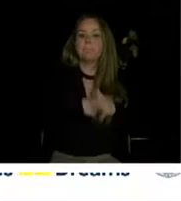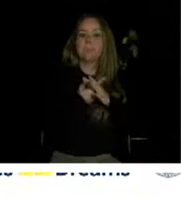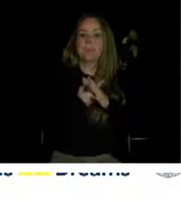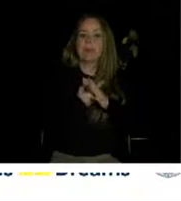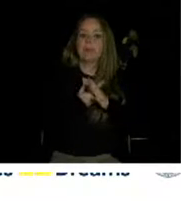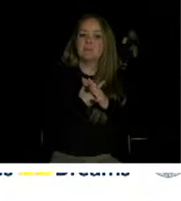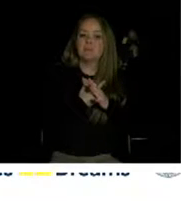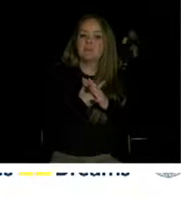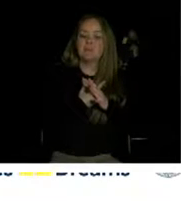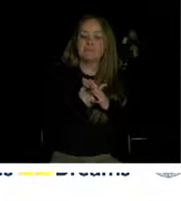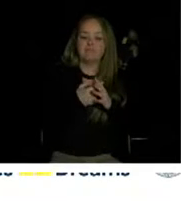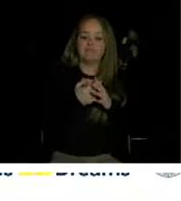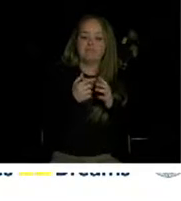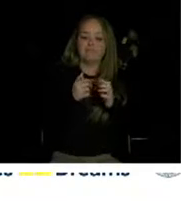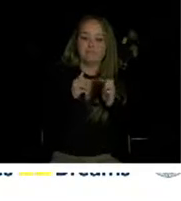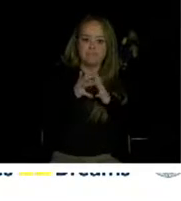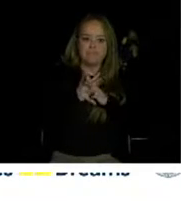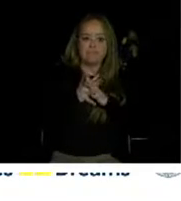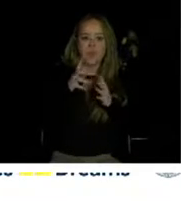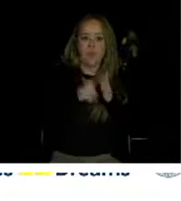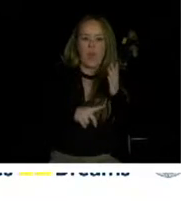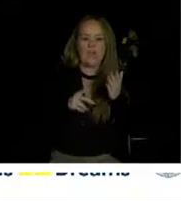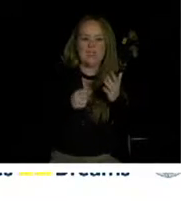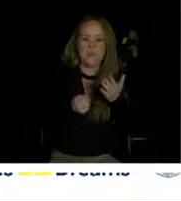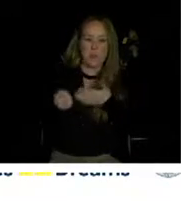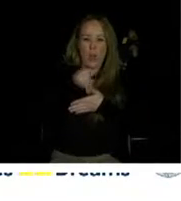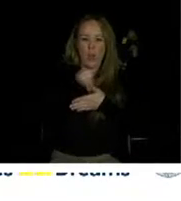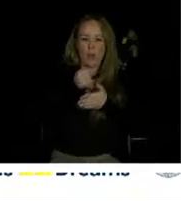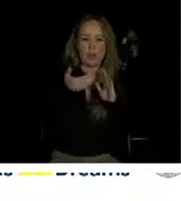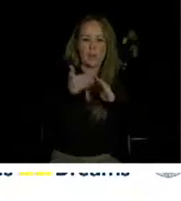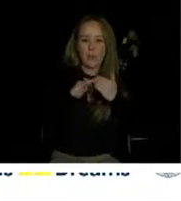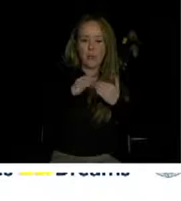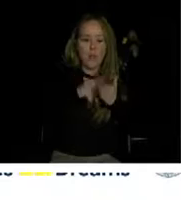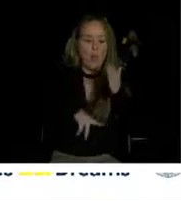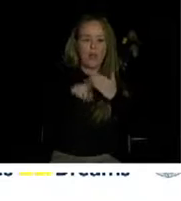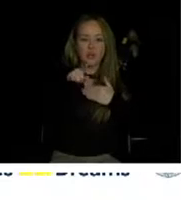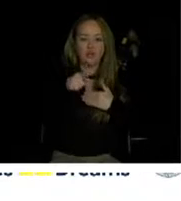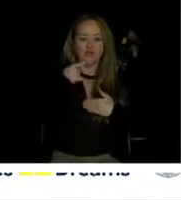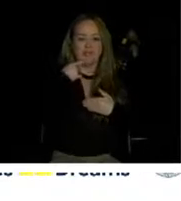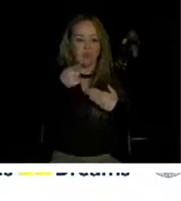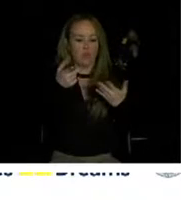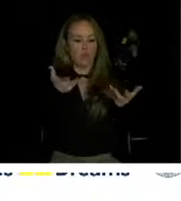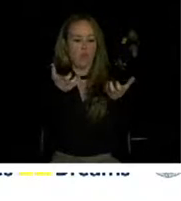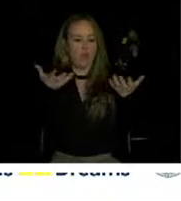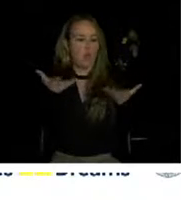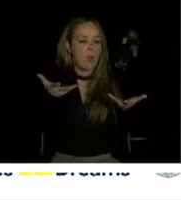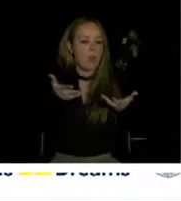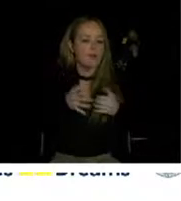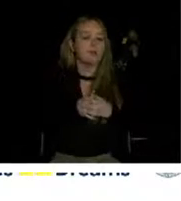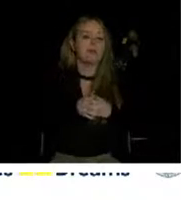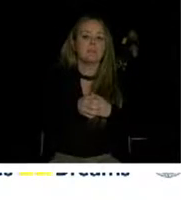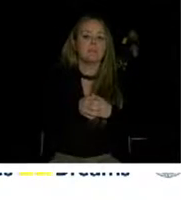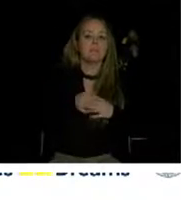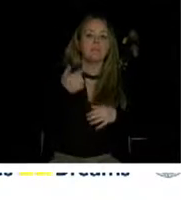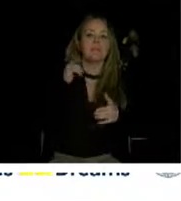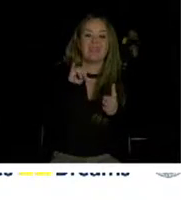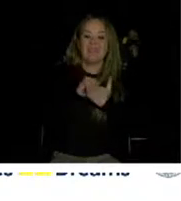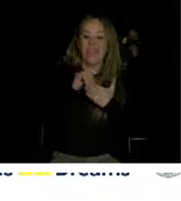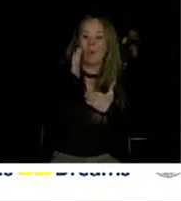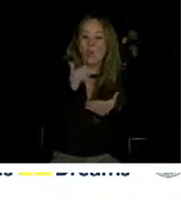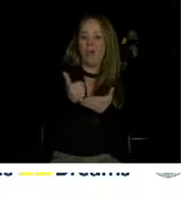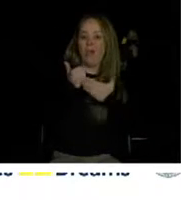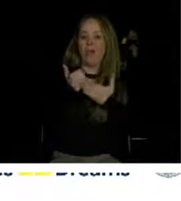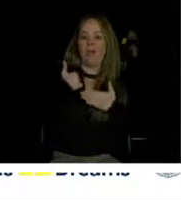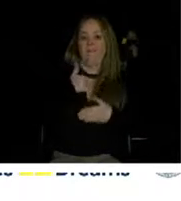shape what are the priorities of the community? What is it that you say that you want? This is going to help